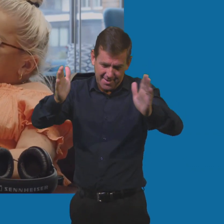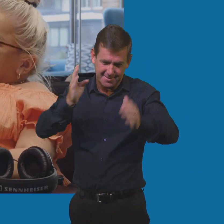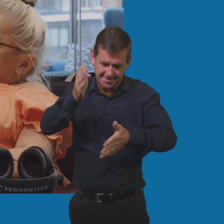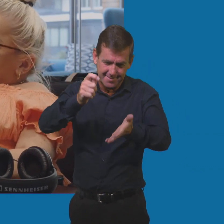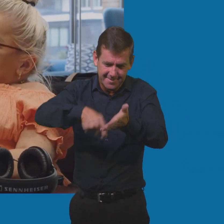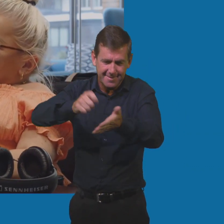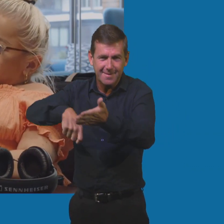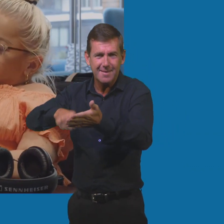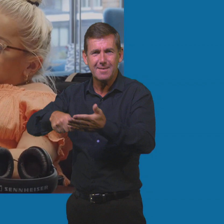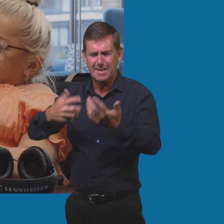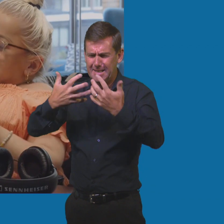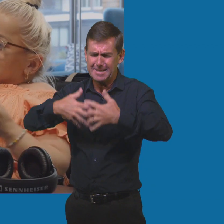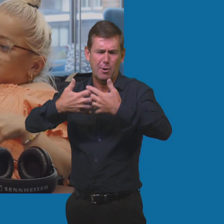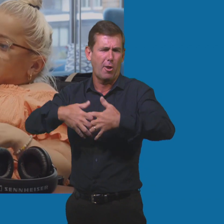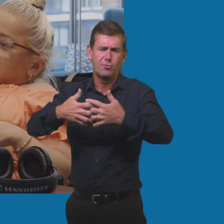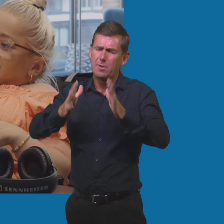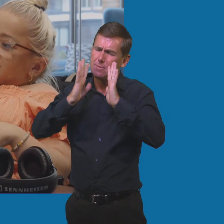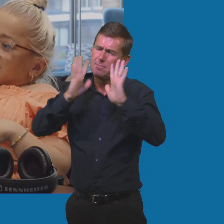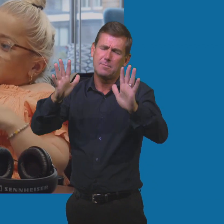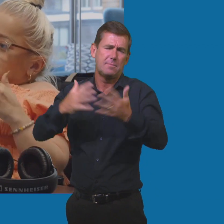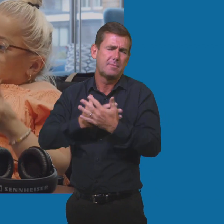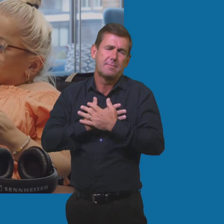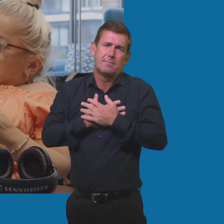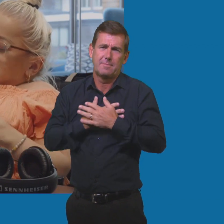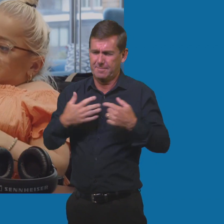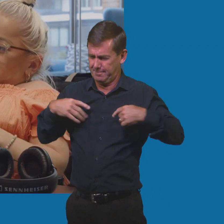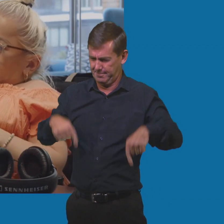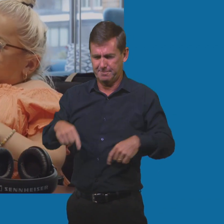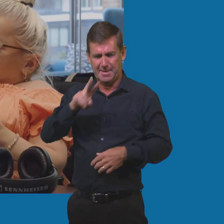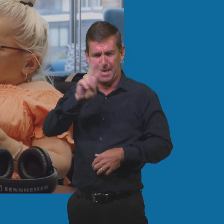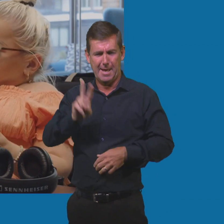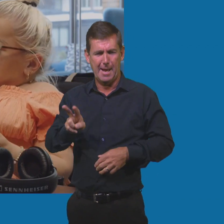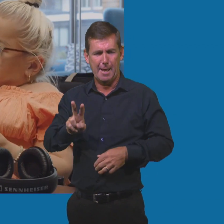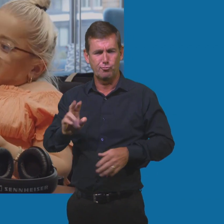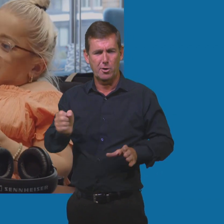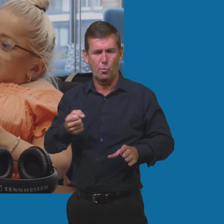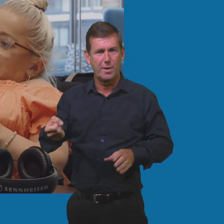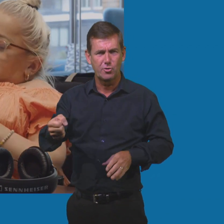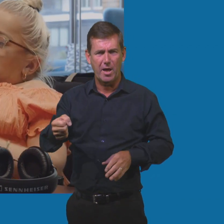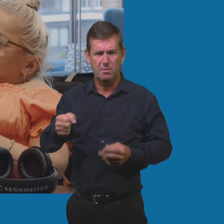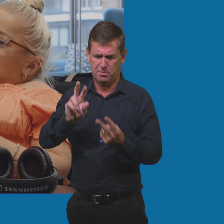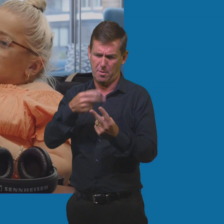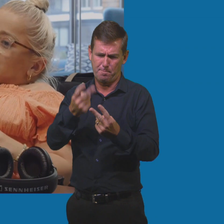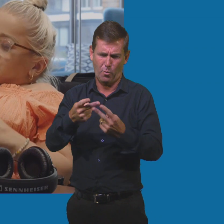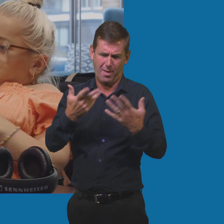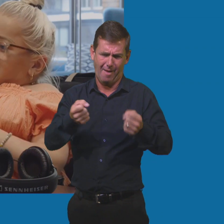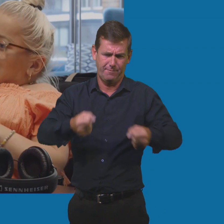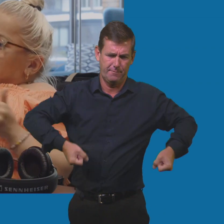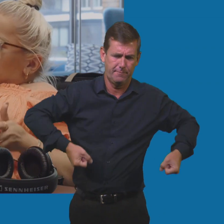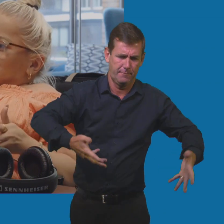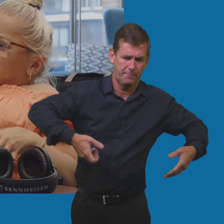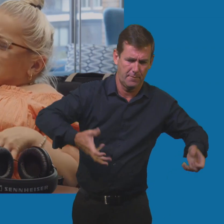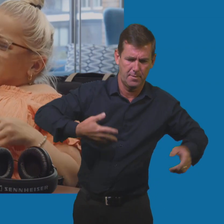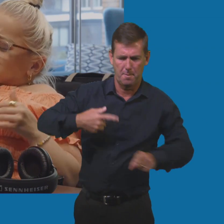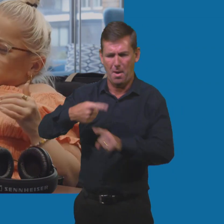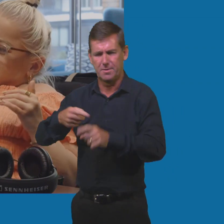Tamagotchi. I think technology is wonderful. I'm sat here currently in my electric wheelchair. I am both a manual wheelchair user and a power chair user. And